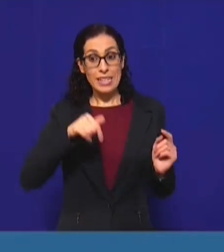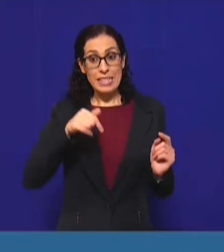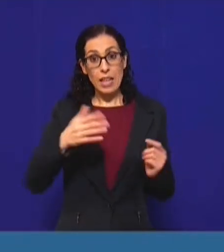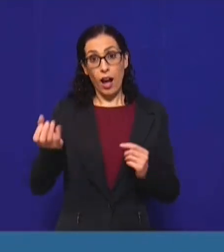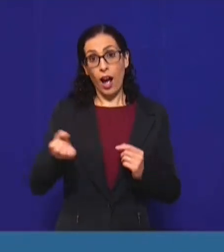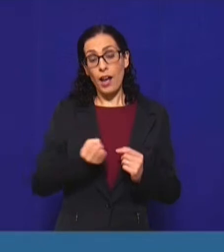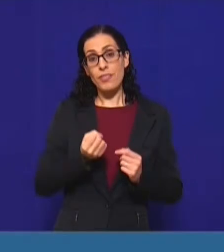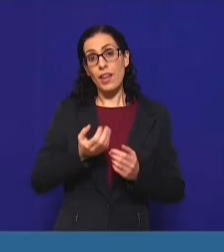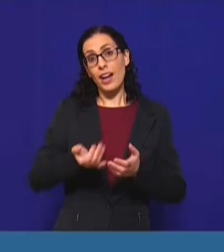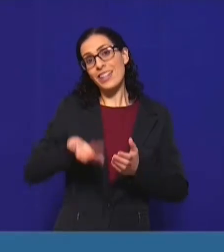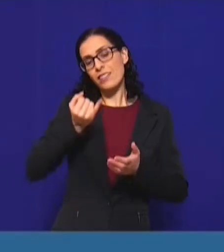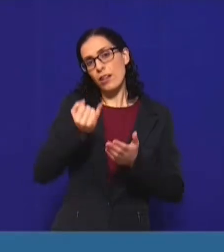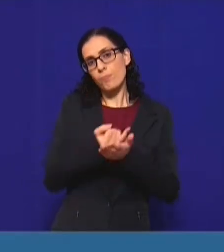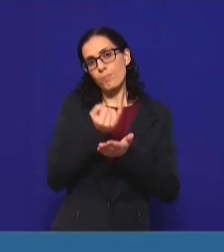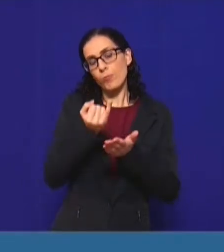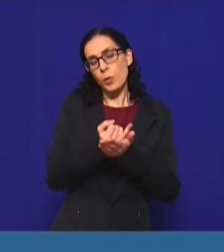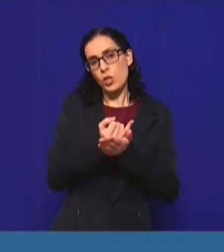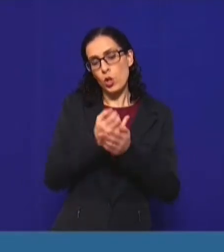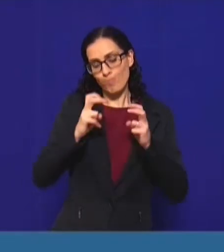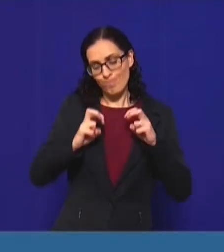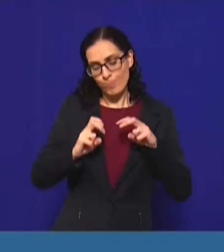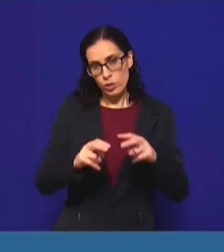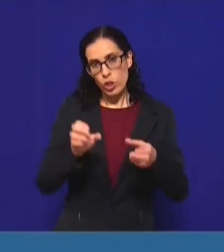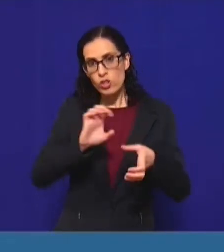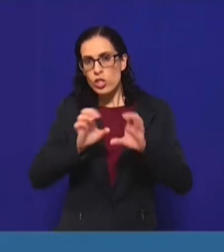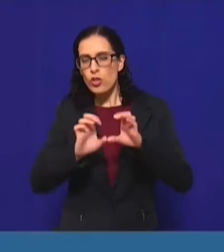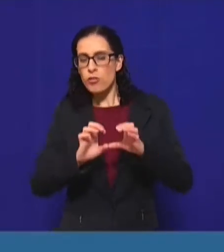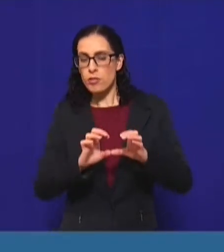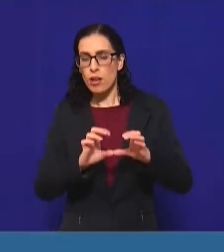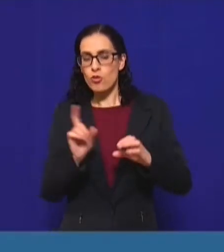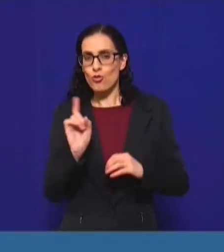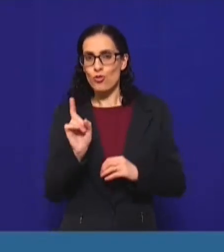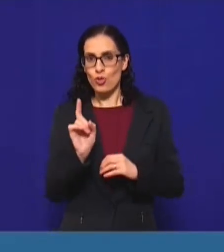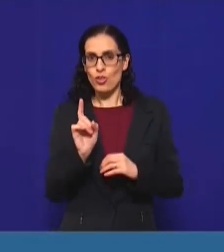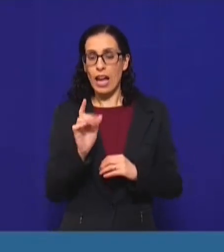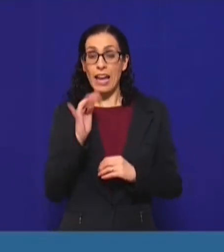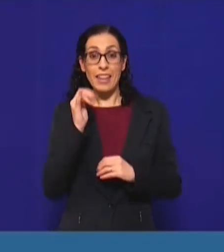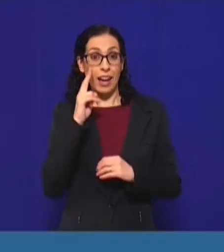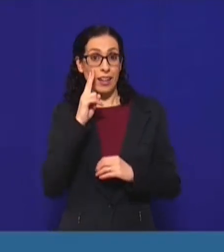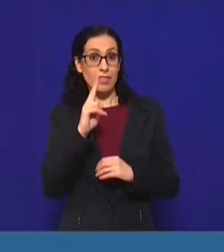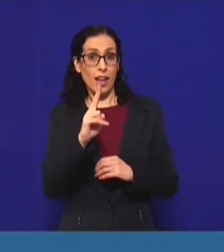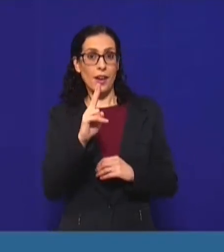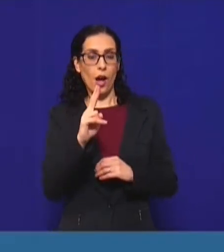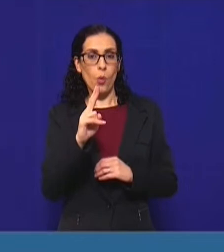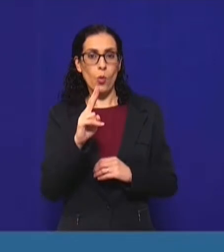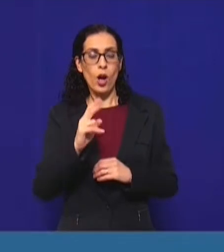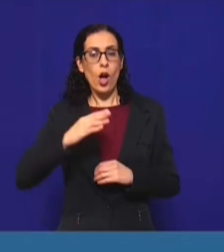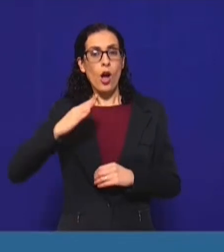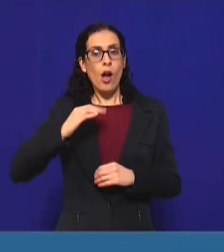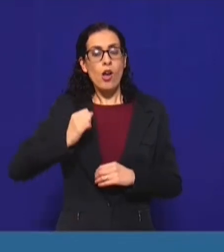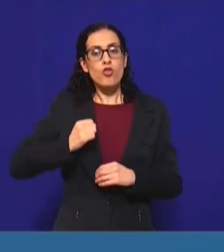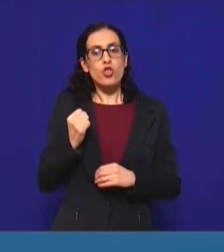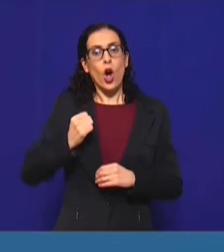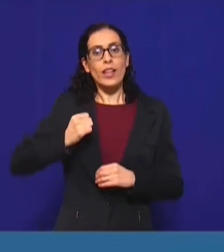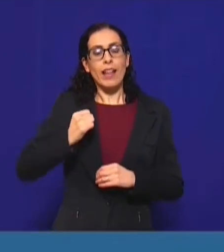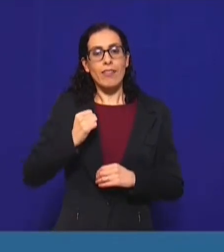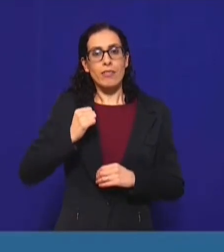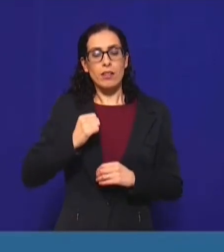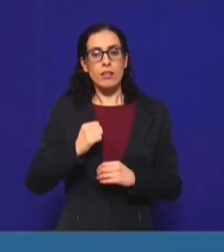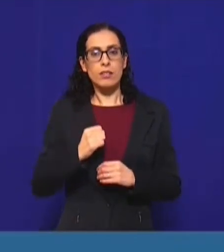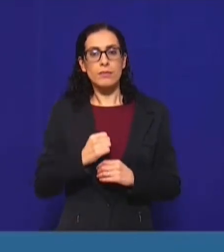iktar informazzjoni u iktar studji xjentifiċi. Infatti, jekk inħarsu lejn l-Iskozja, għamlu